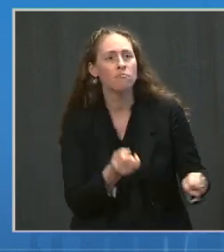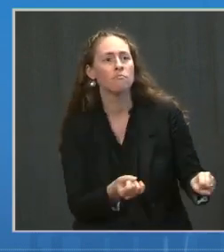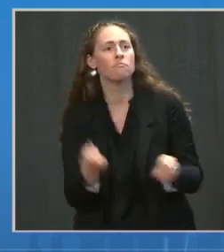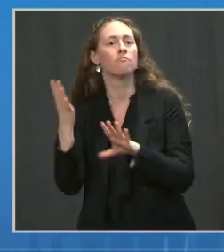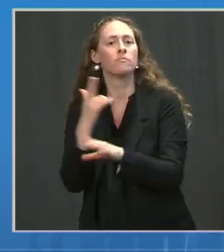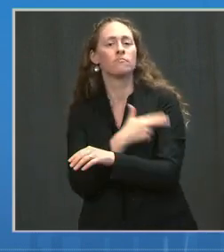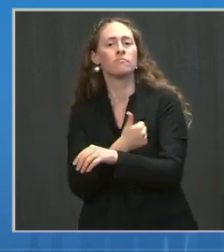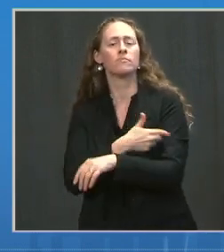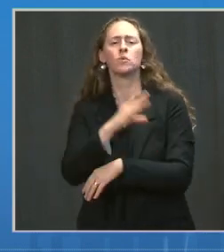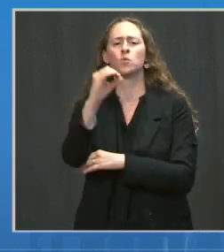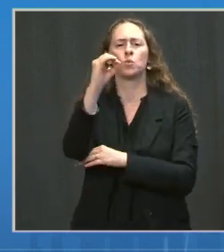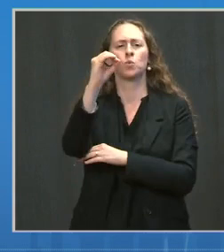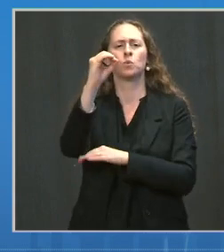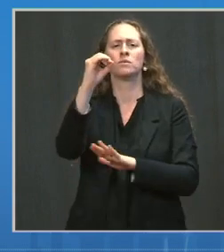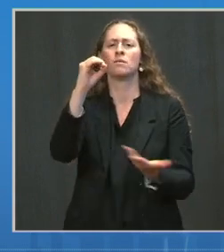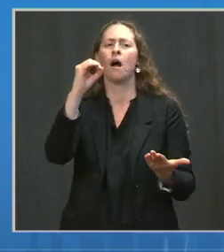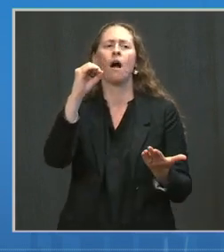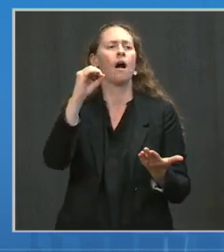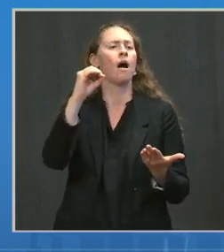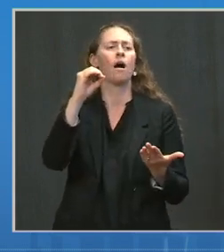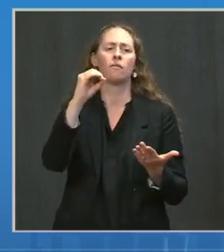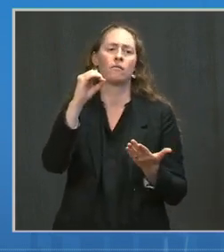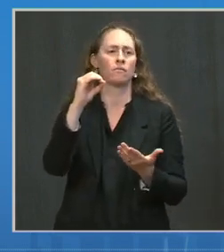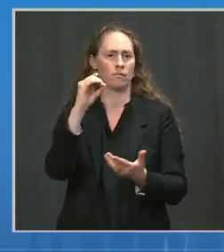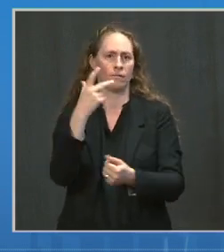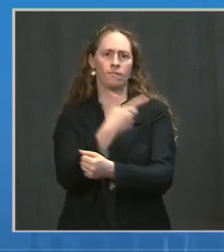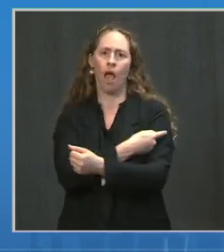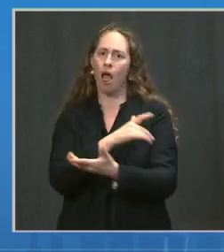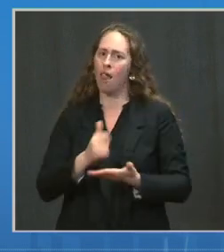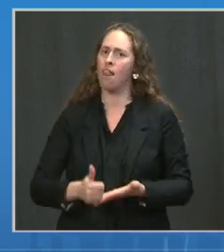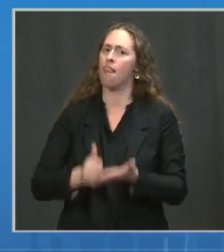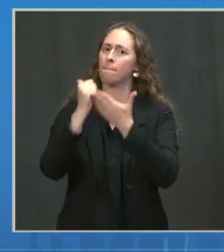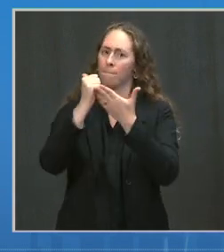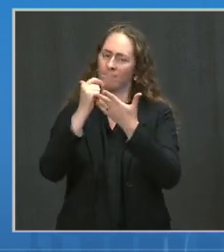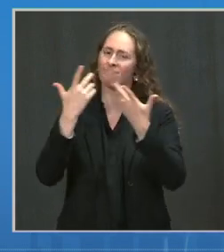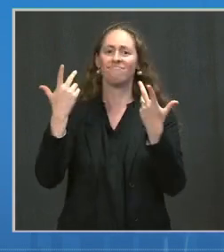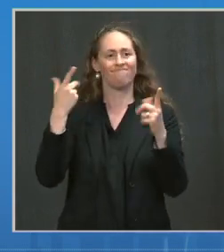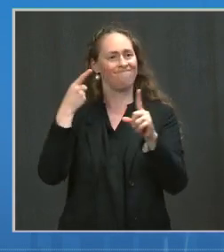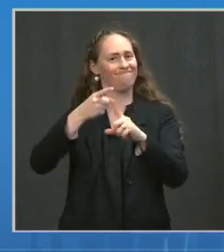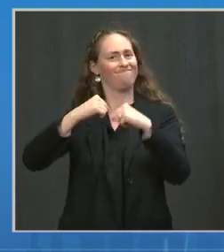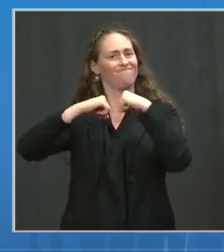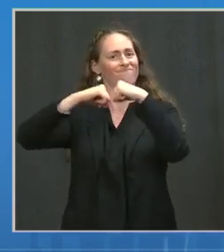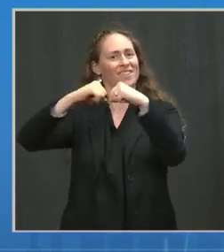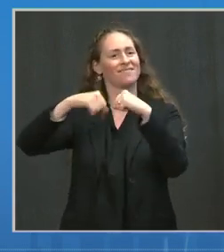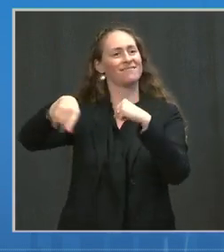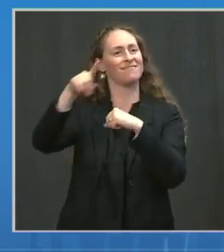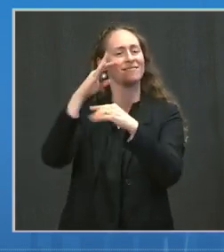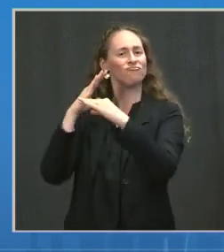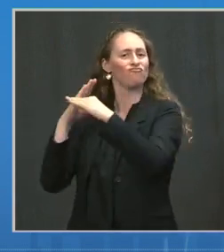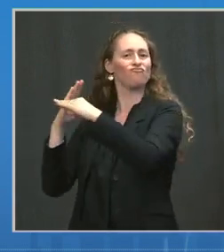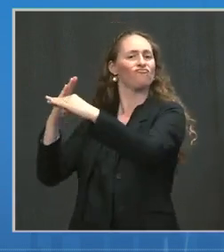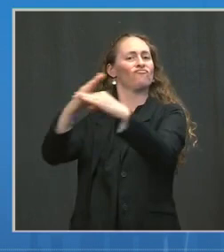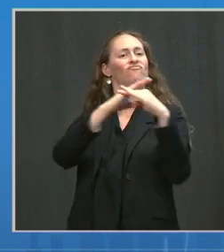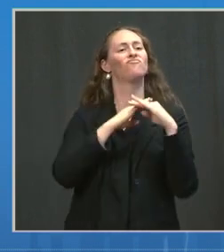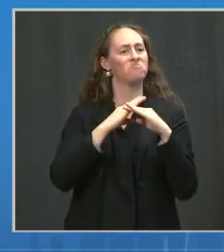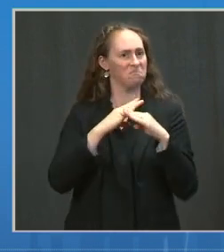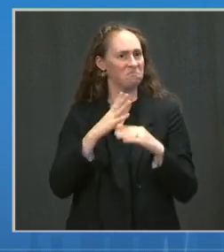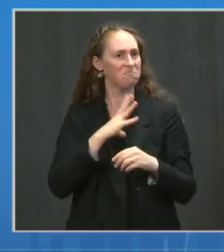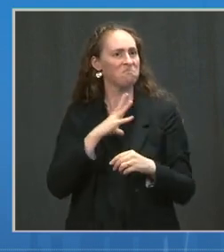Our vaccines did exactly what they were supposed to do: prevent severe disease, hospitalization, and